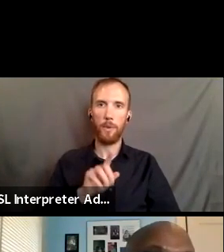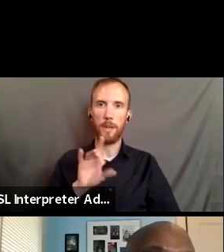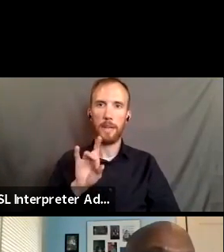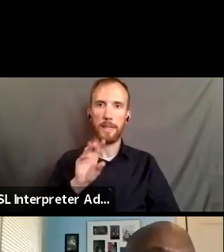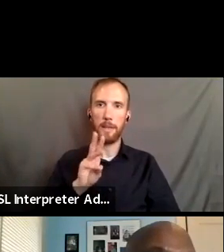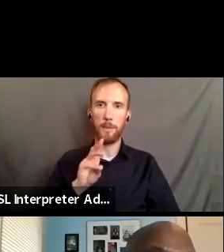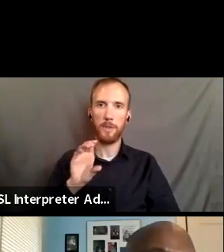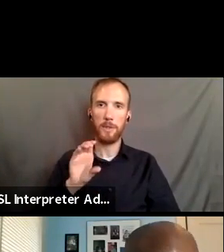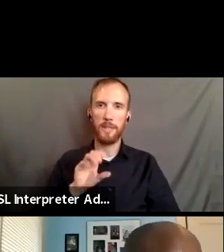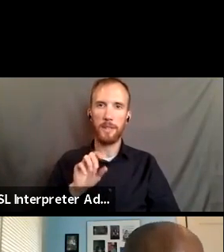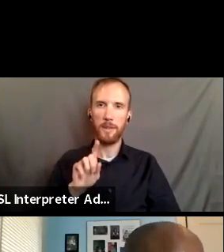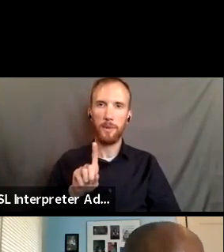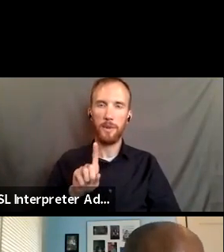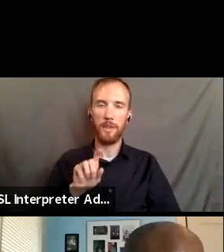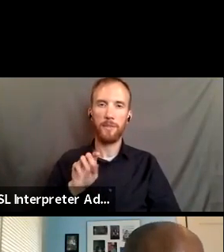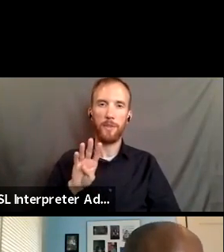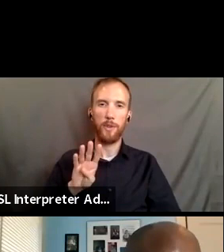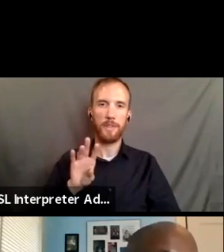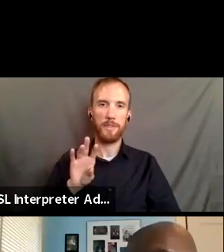is there a motion